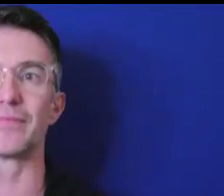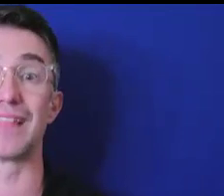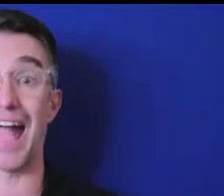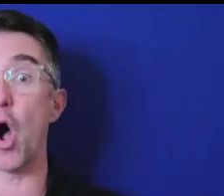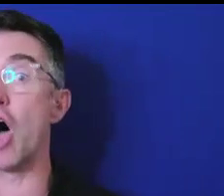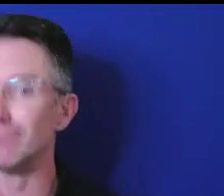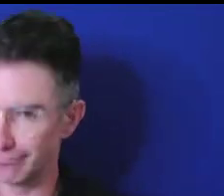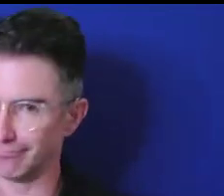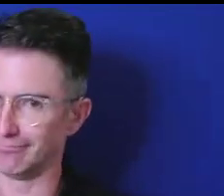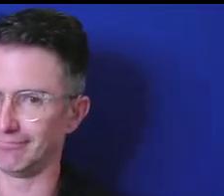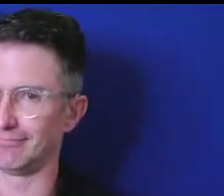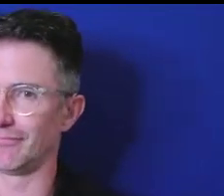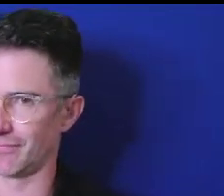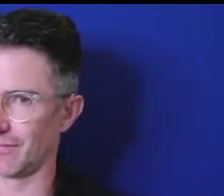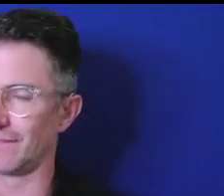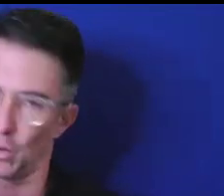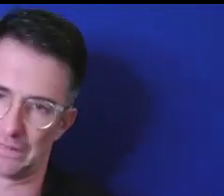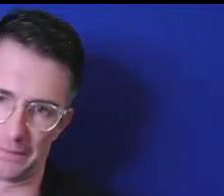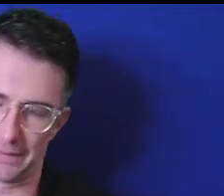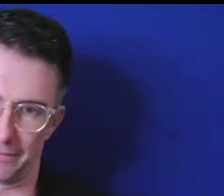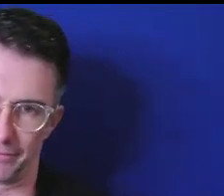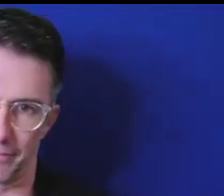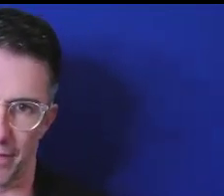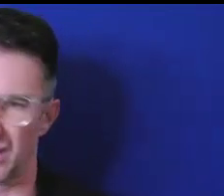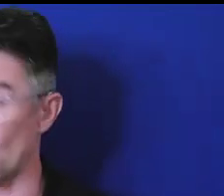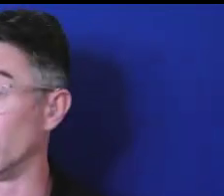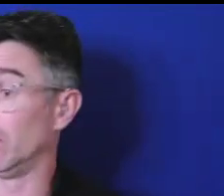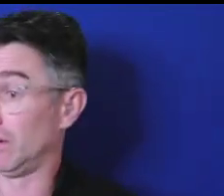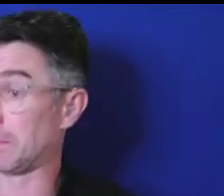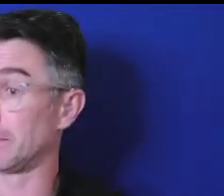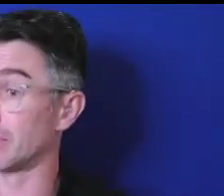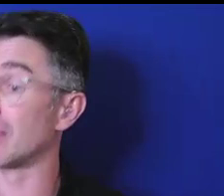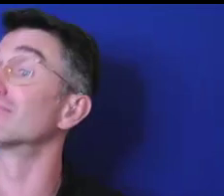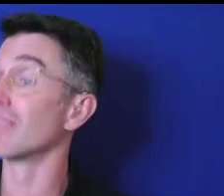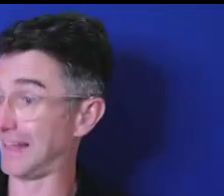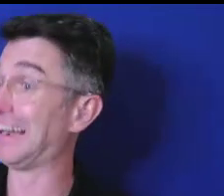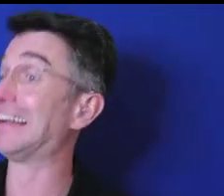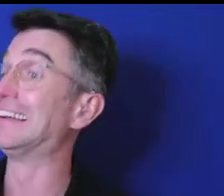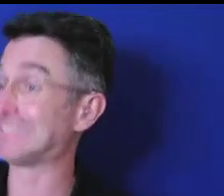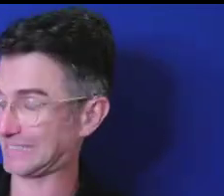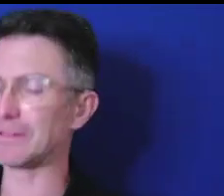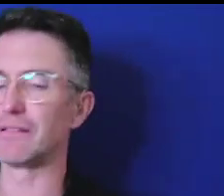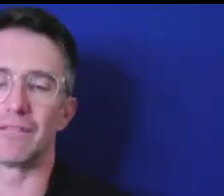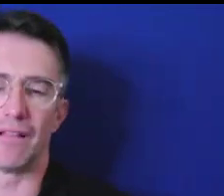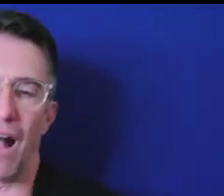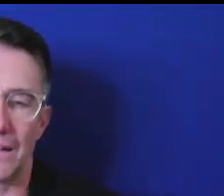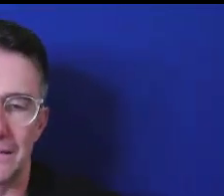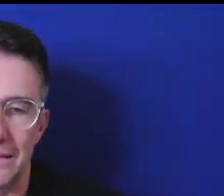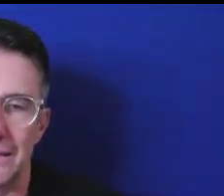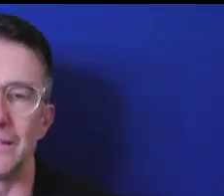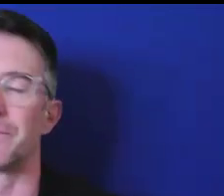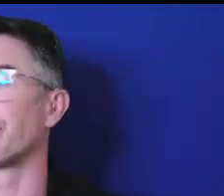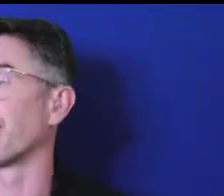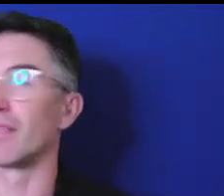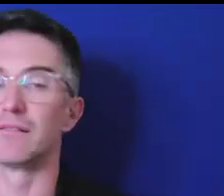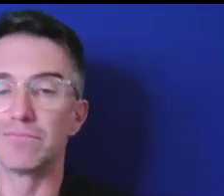for the use of disability inclusive social services and other social assistance program as well. Thank